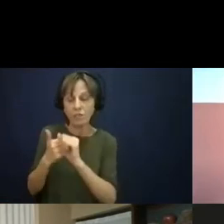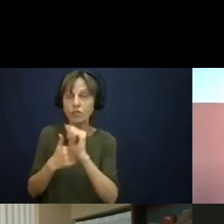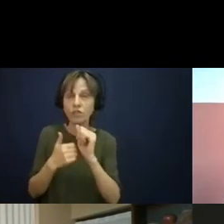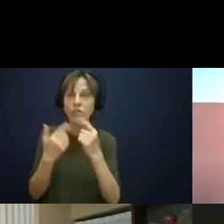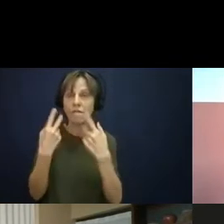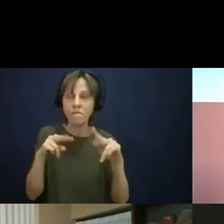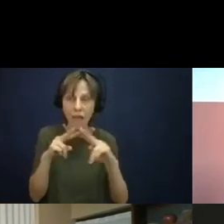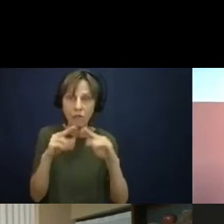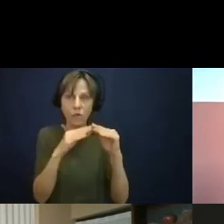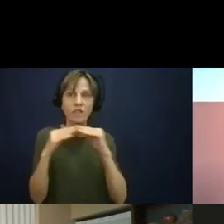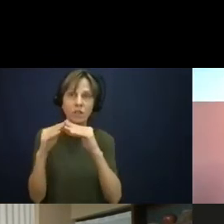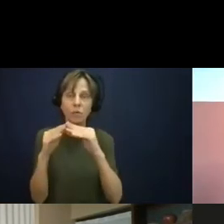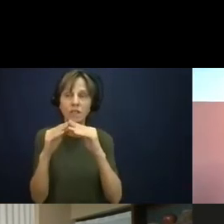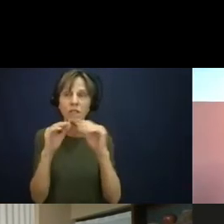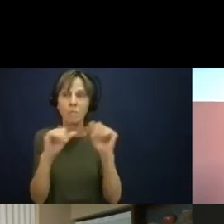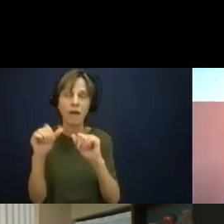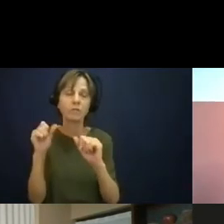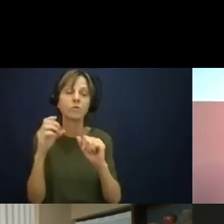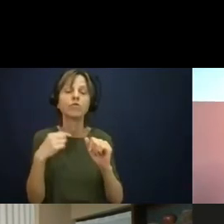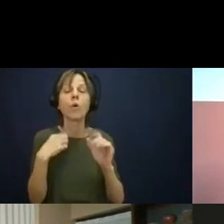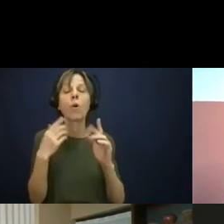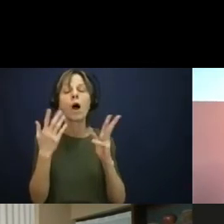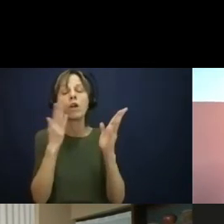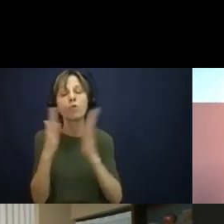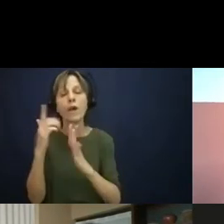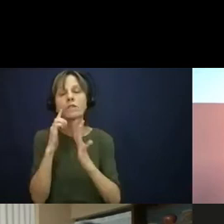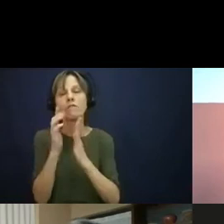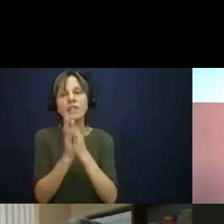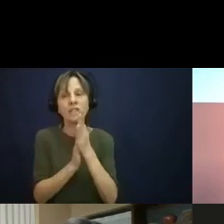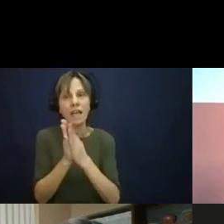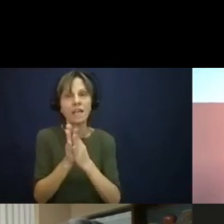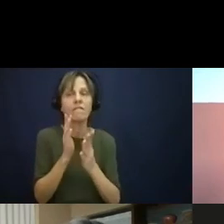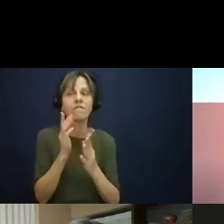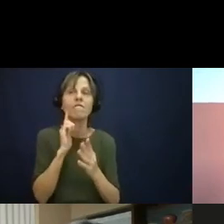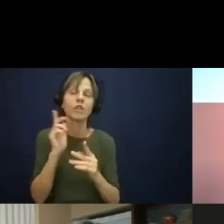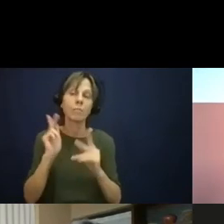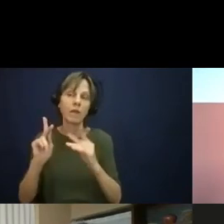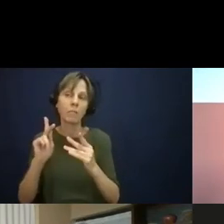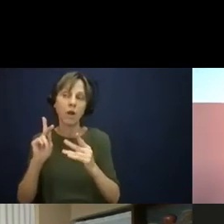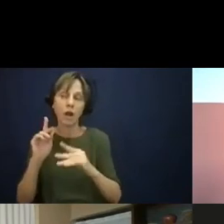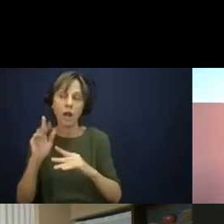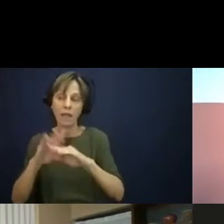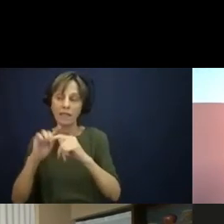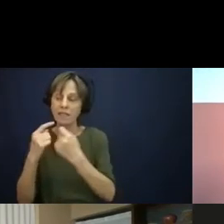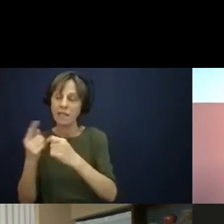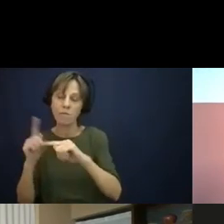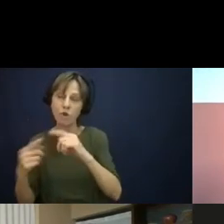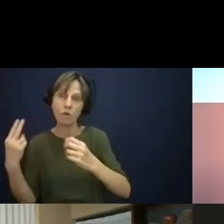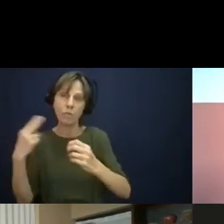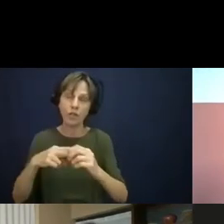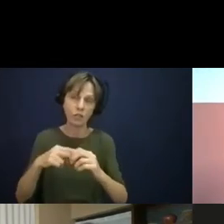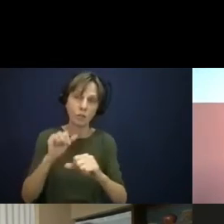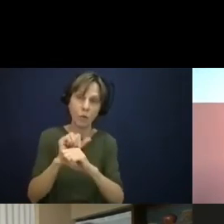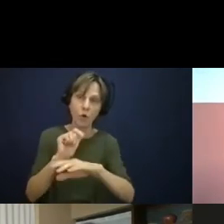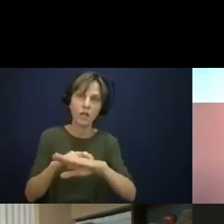I arranged to provide incentives for the members of the team who could not participate on work time. The incentive is a grocery card in the